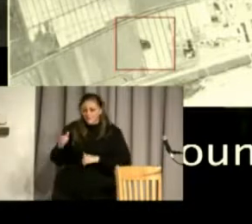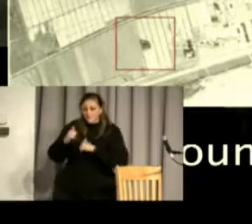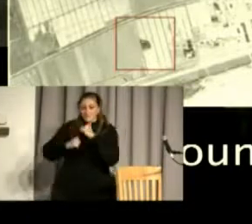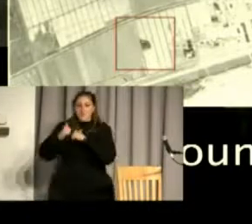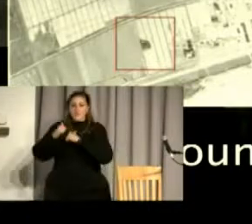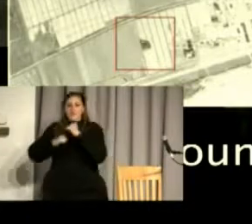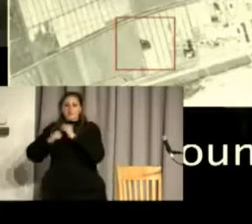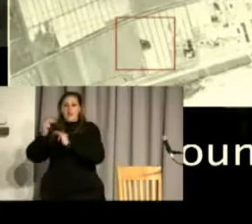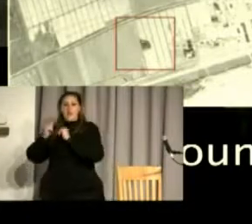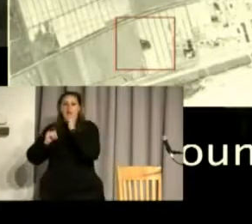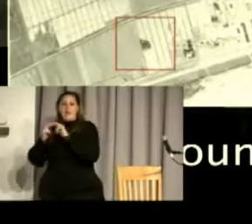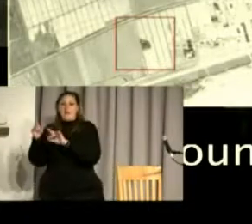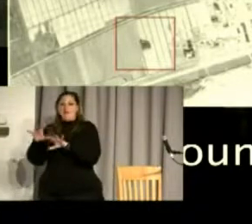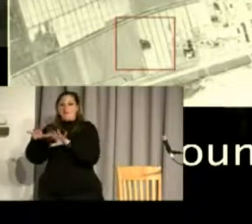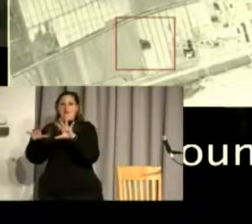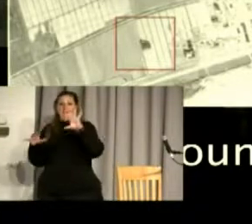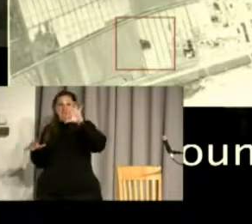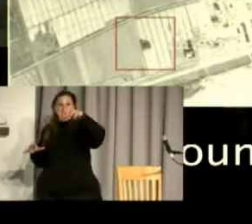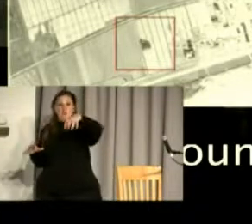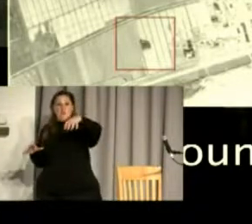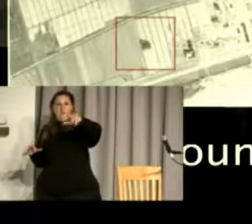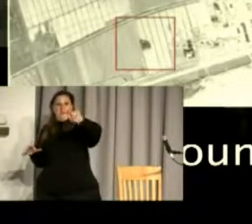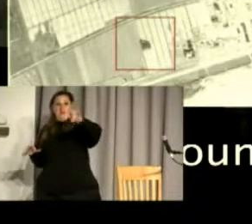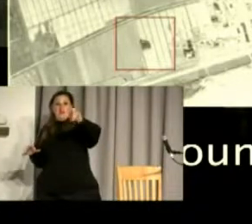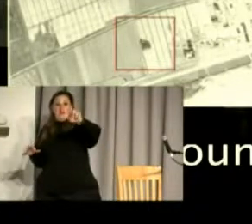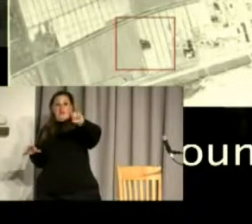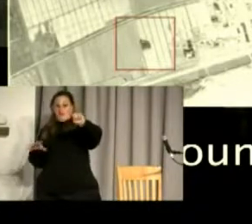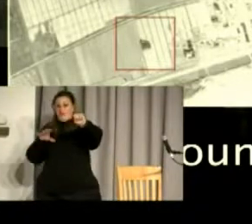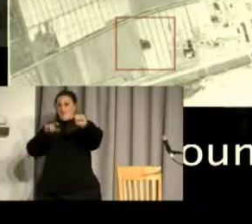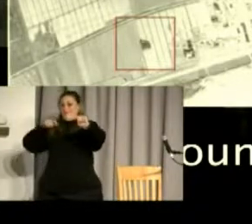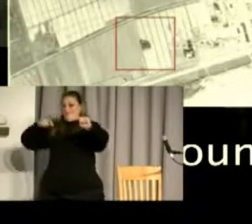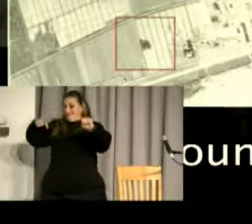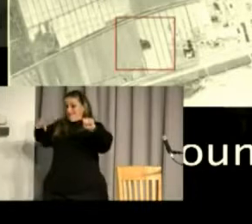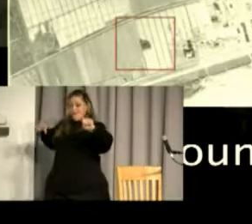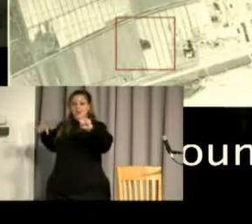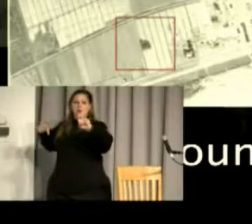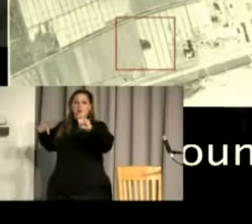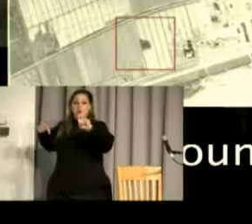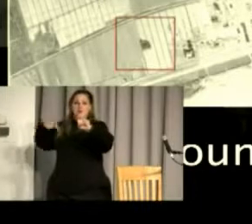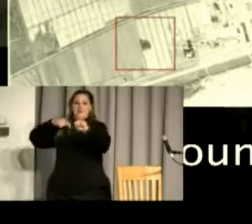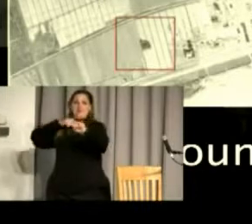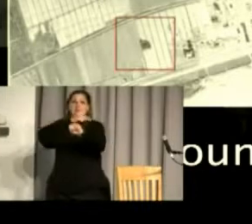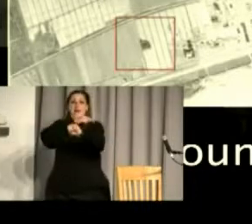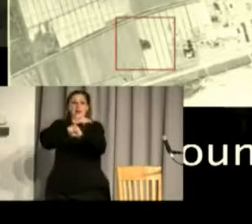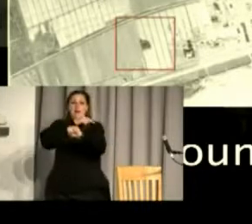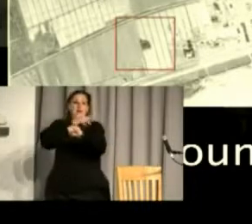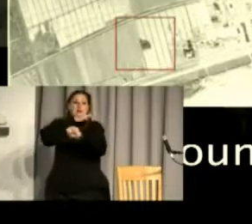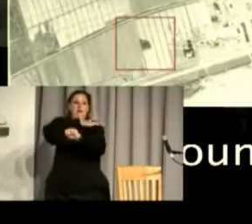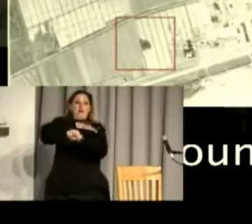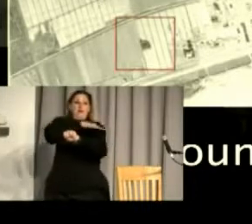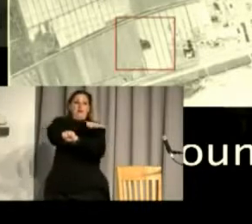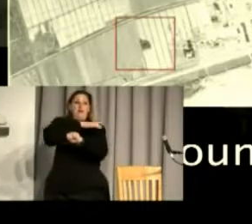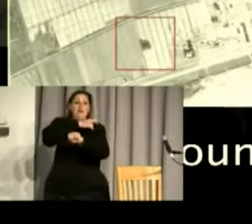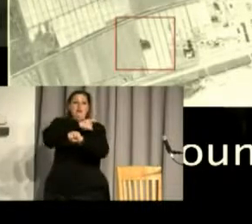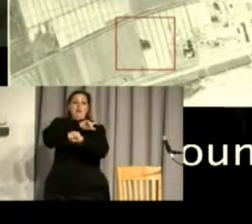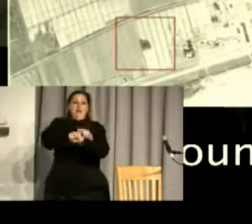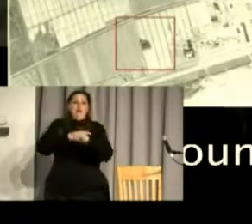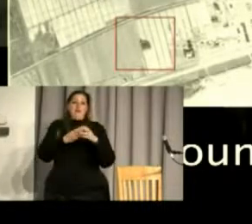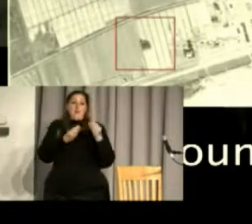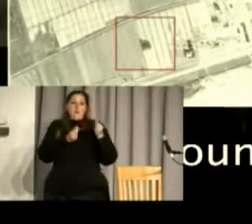toward the back of the plantation at the time of the cemetery's construction, and that they would often